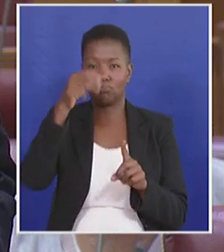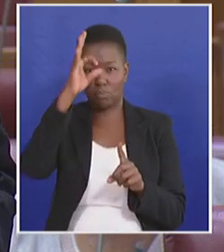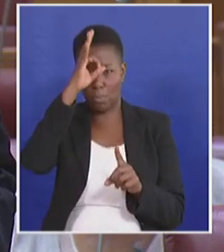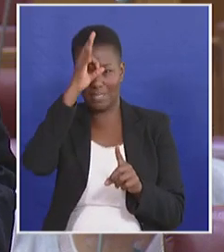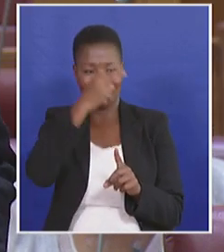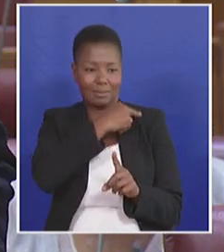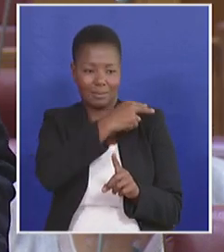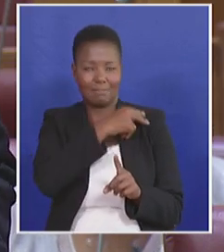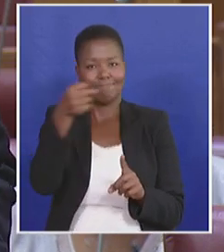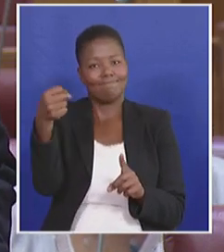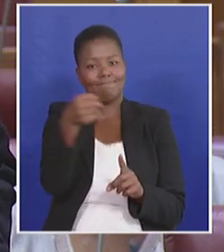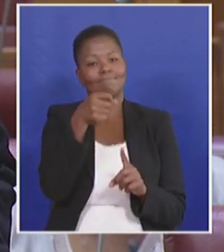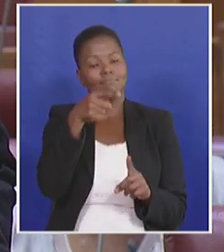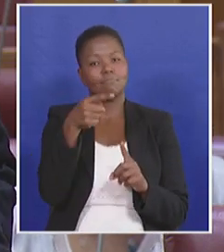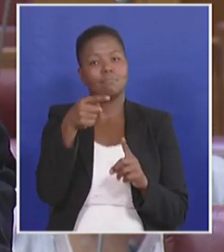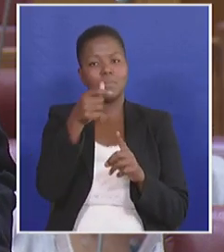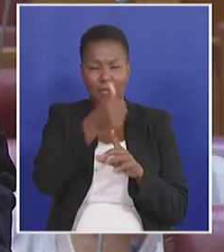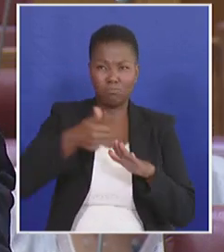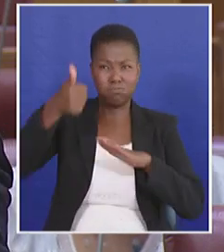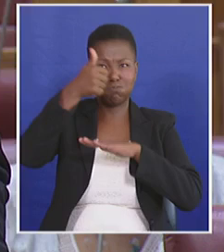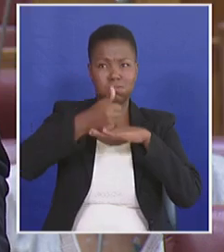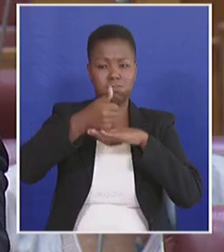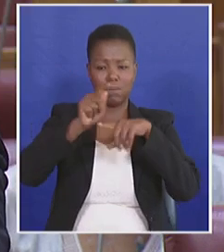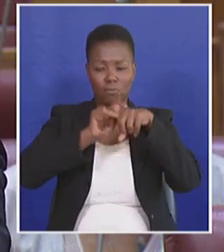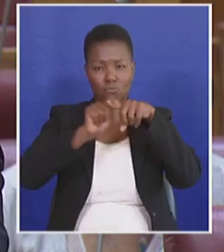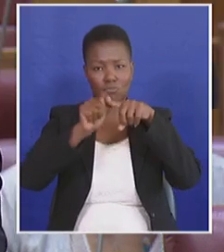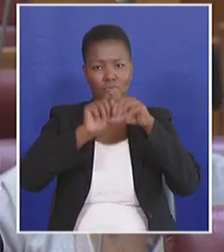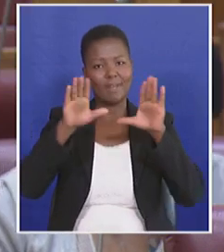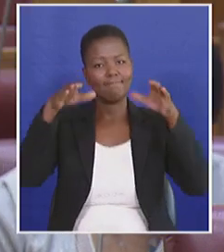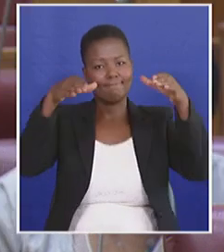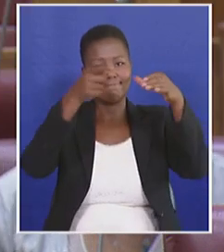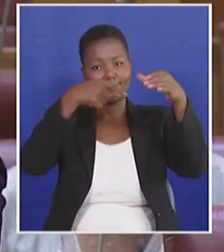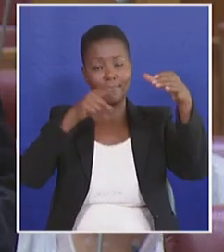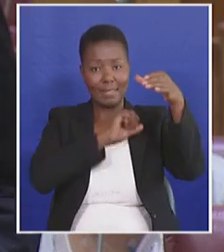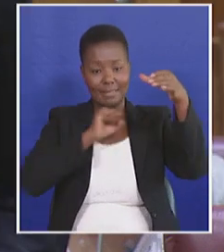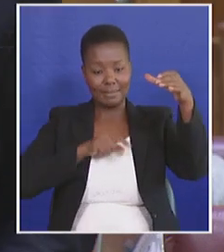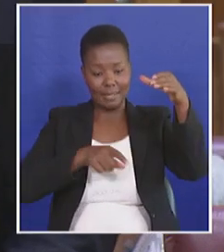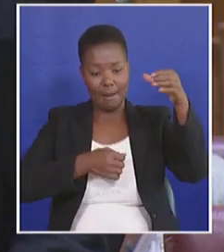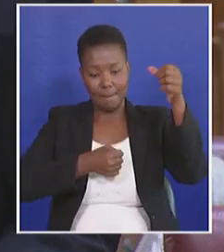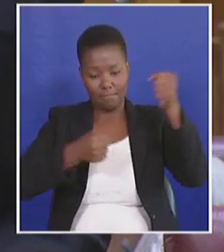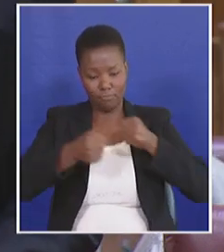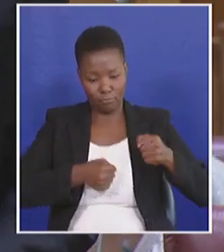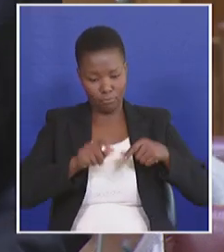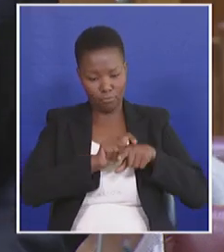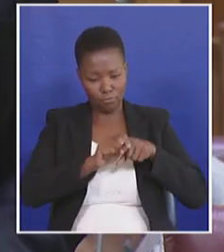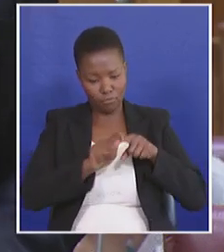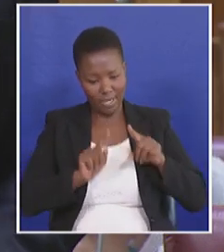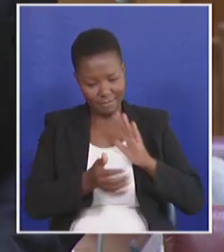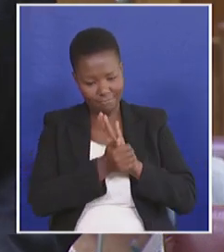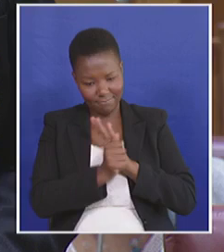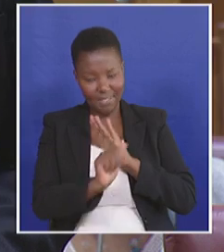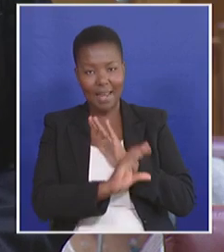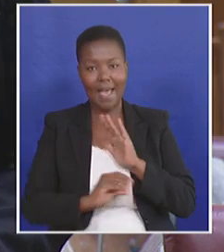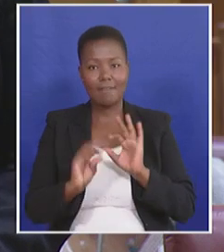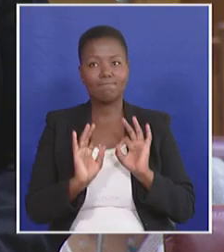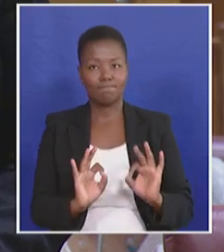training division in order to ensure that we produce officials who are fully competent to deliver our